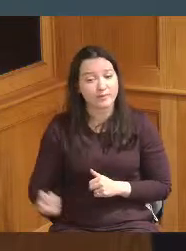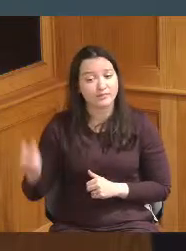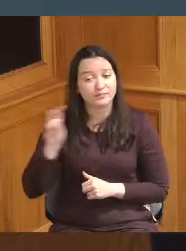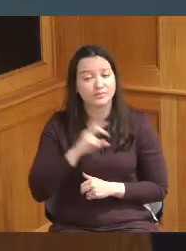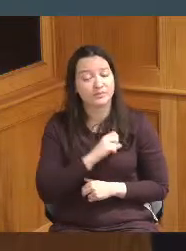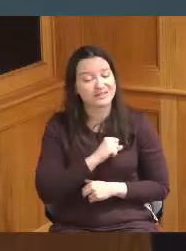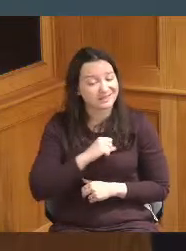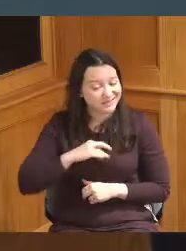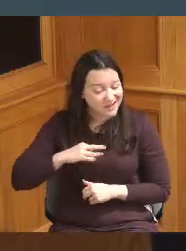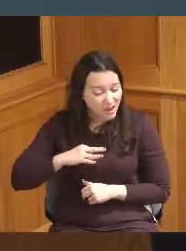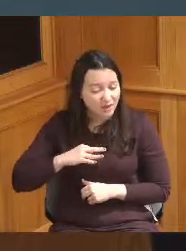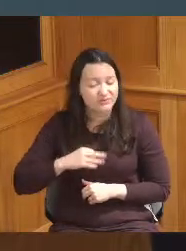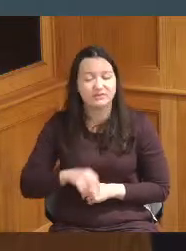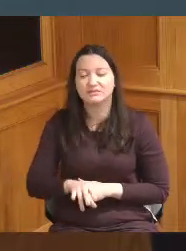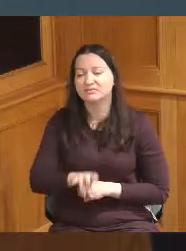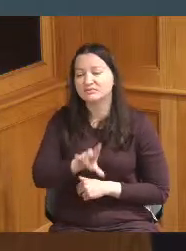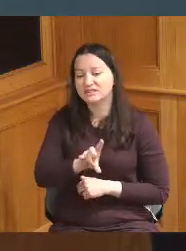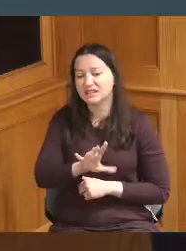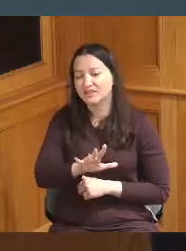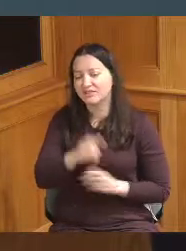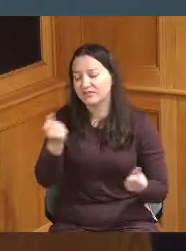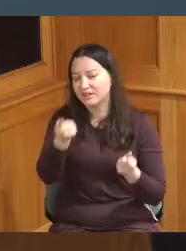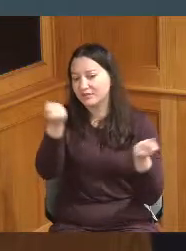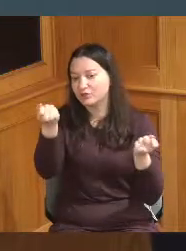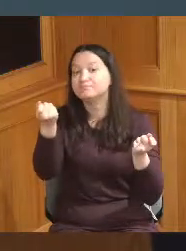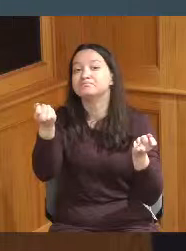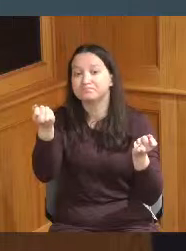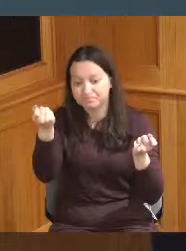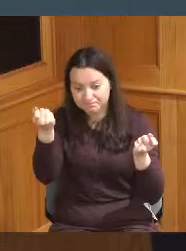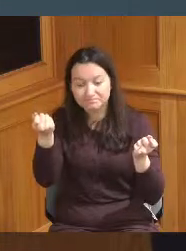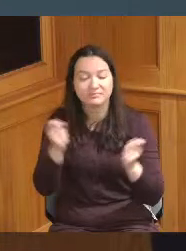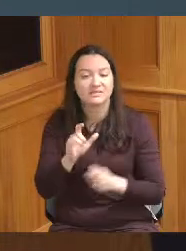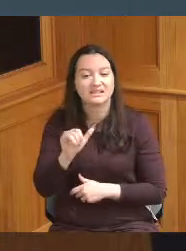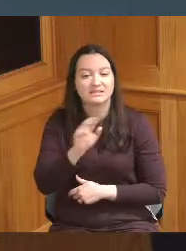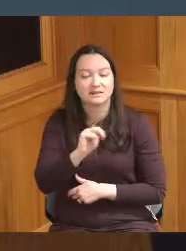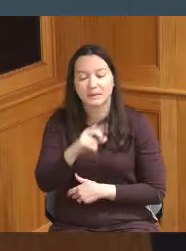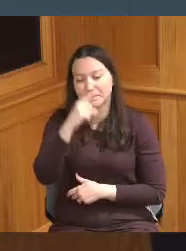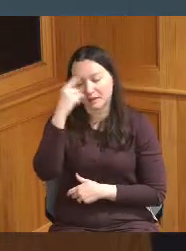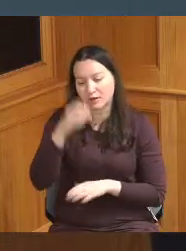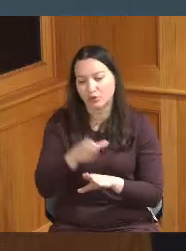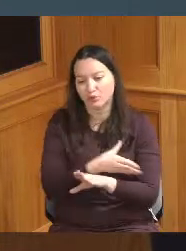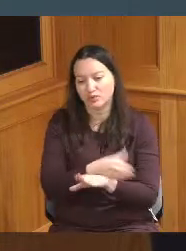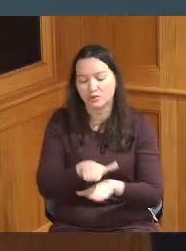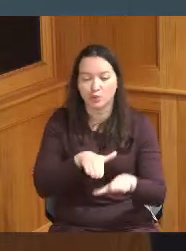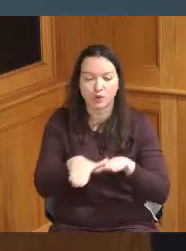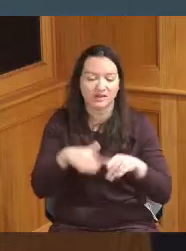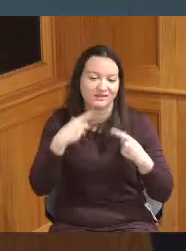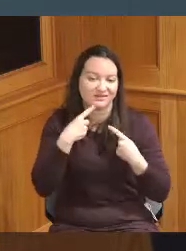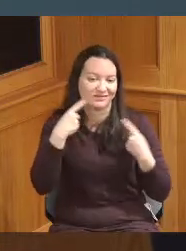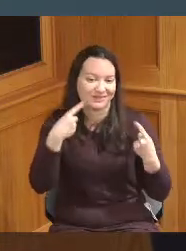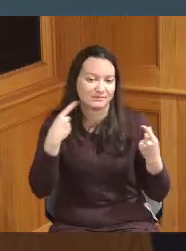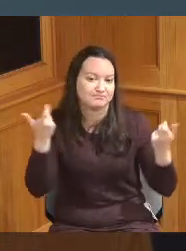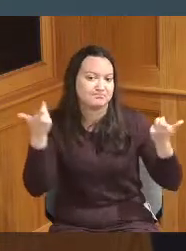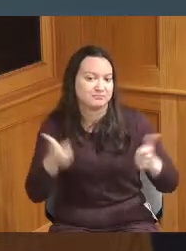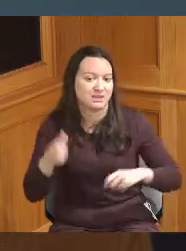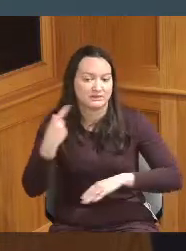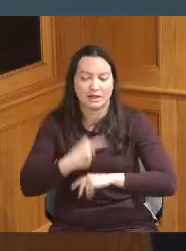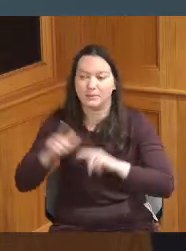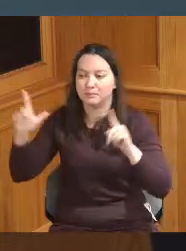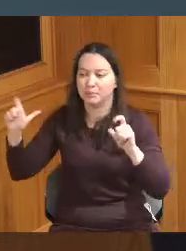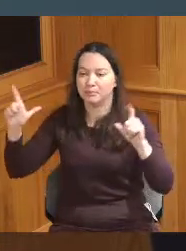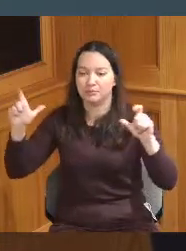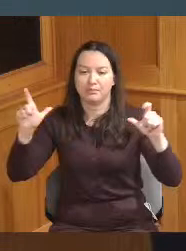staff, part of their 75th anniversary. They went through the Cincinnati Black Music Walk of Fame and had a big day there and took photos